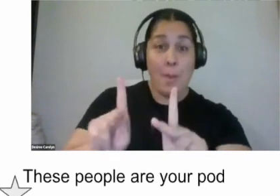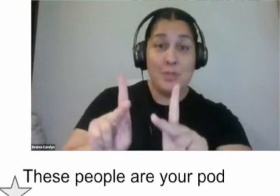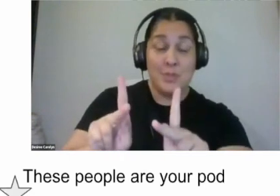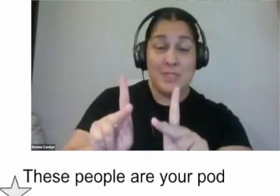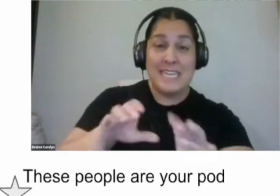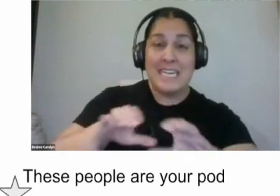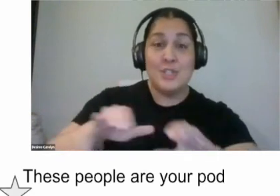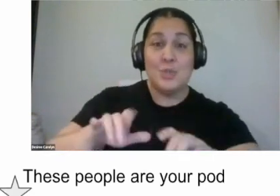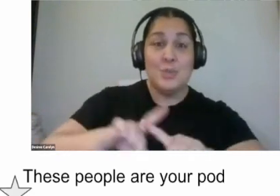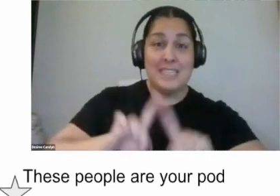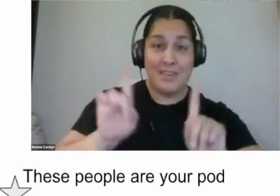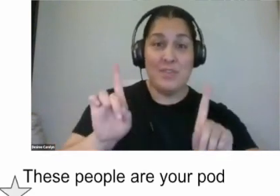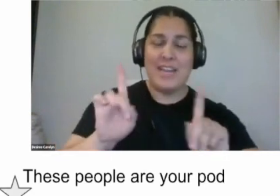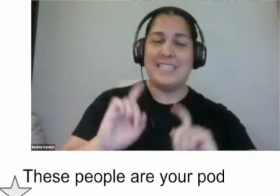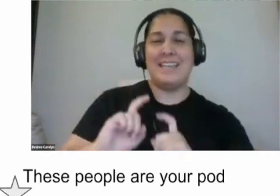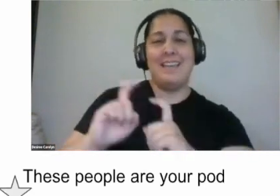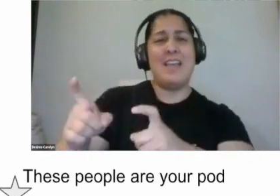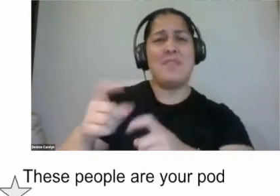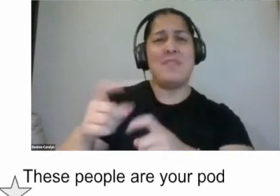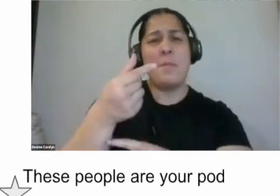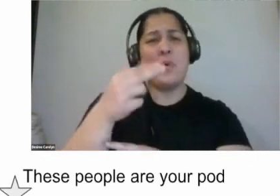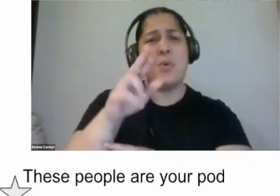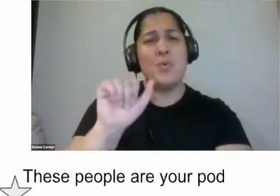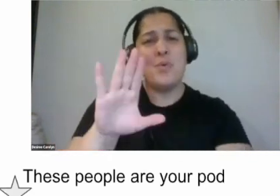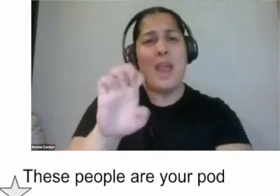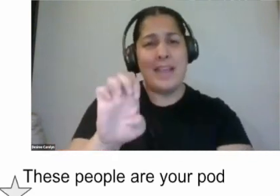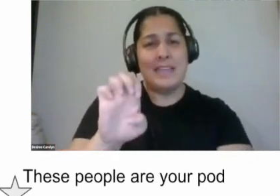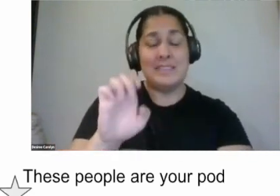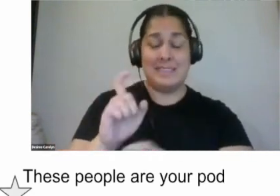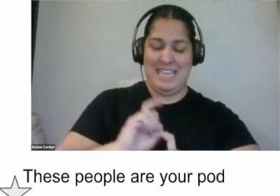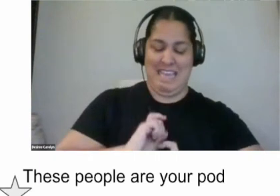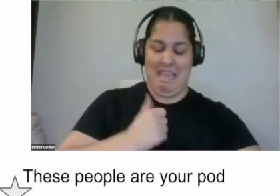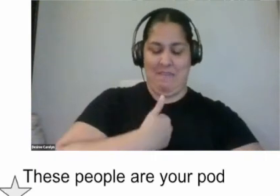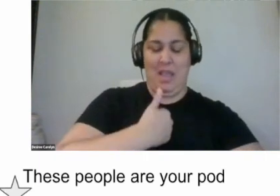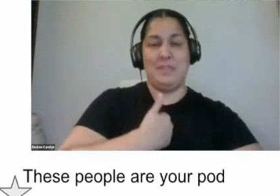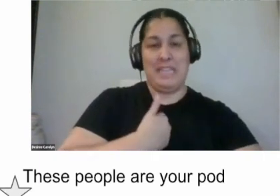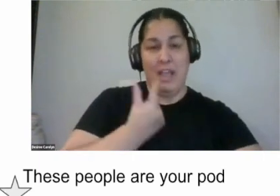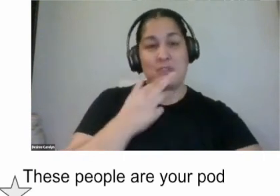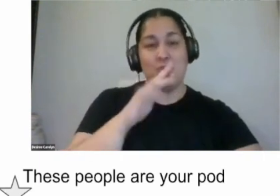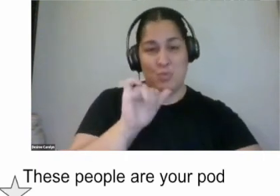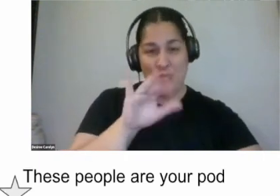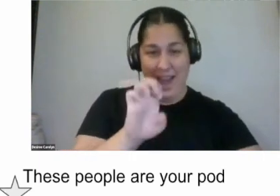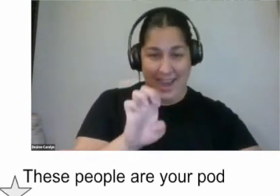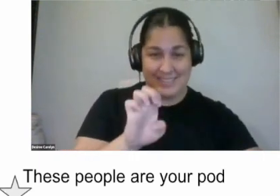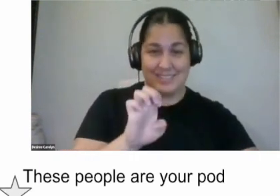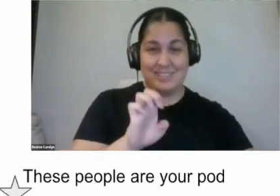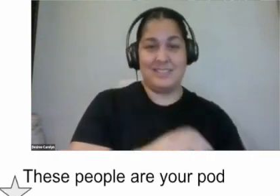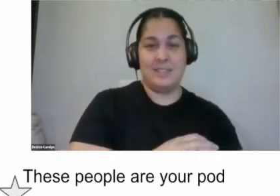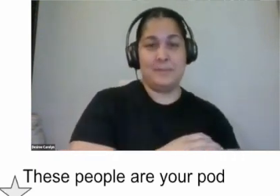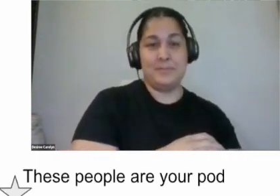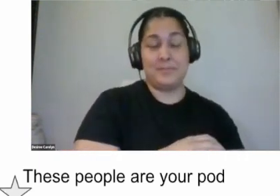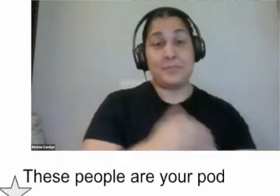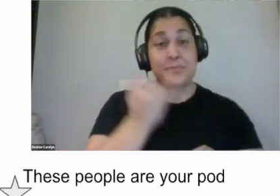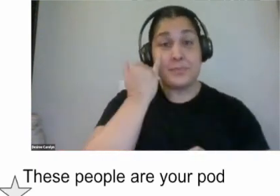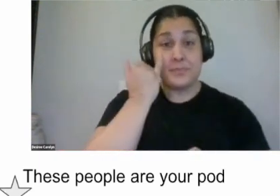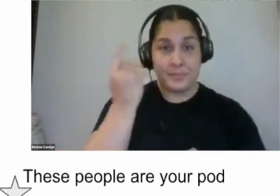us. Give them the grace and give ourselves the grace that we would give others. And when somebody wants to